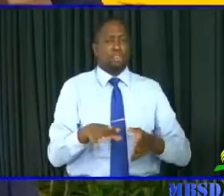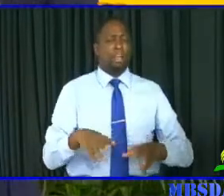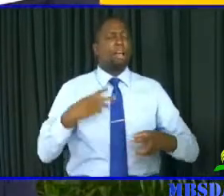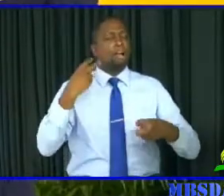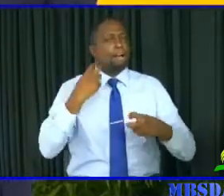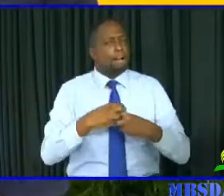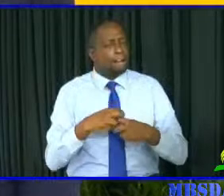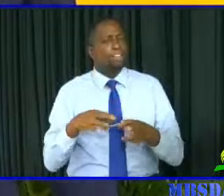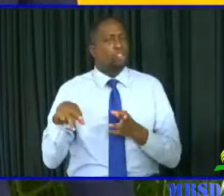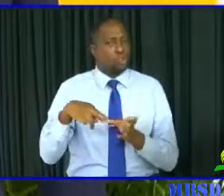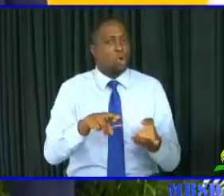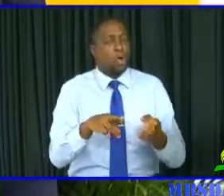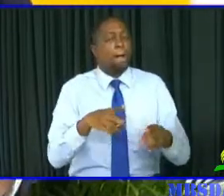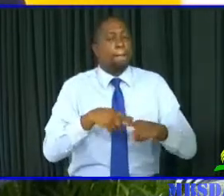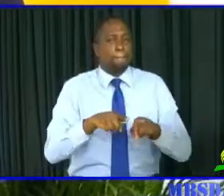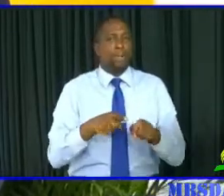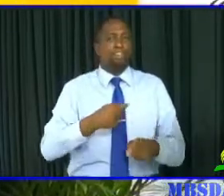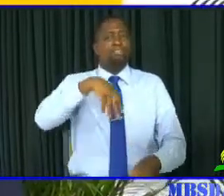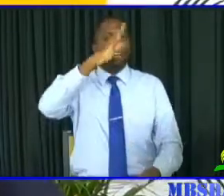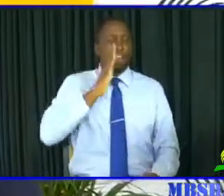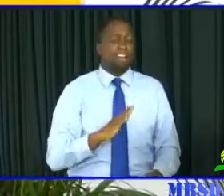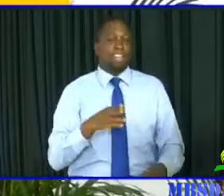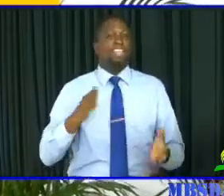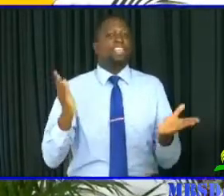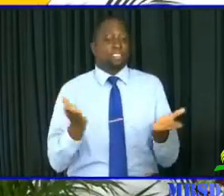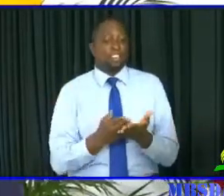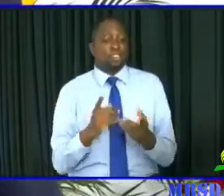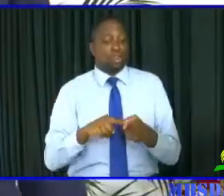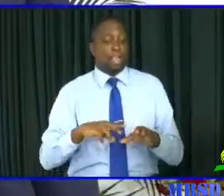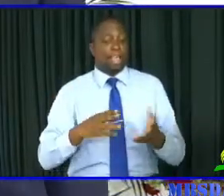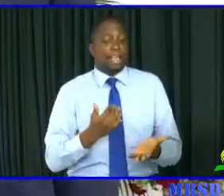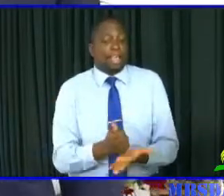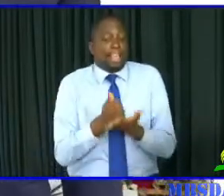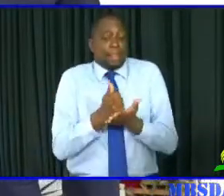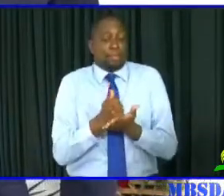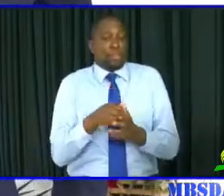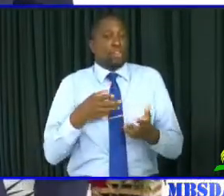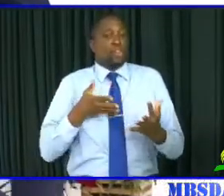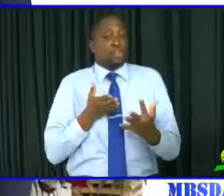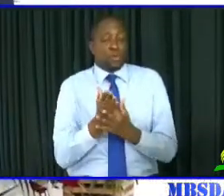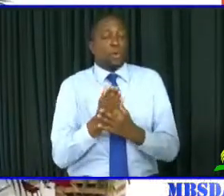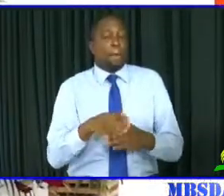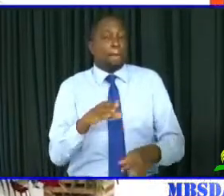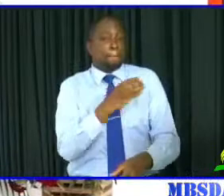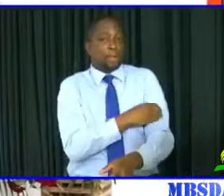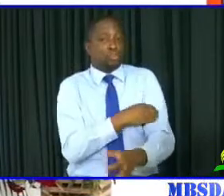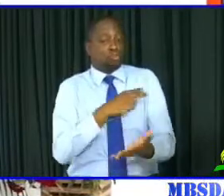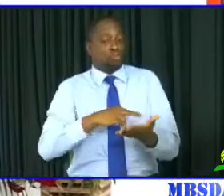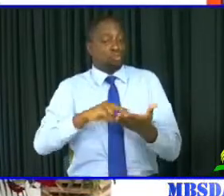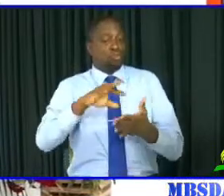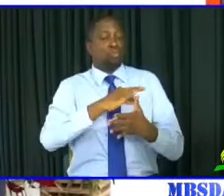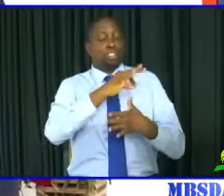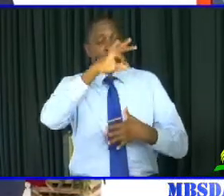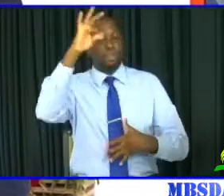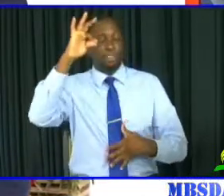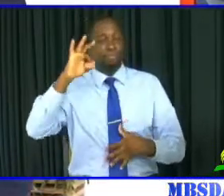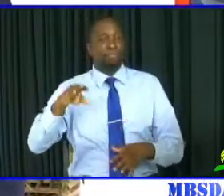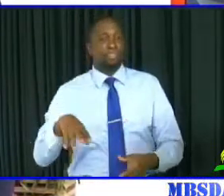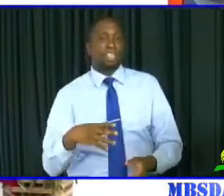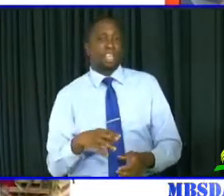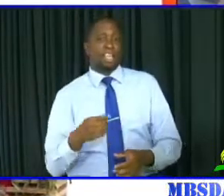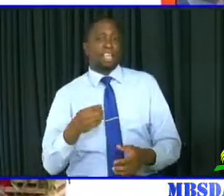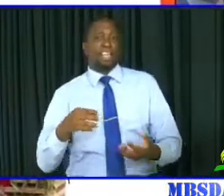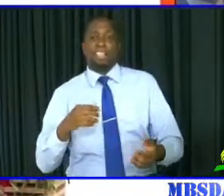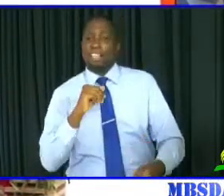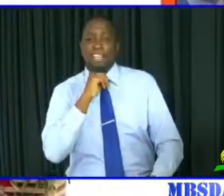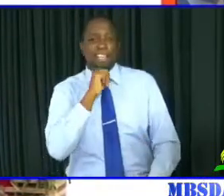but God is here to help you by the power of his Holy Spirit. I wish I had time to tell you that for me, it